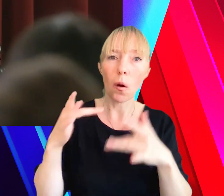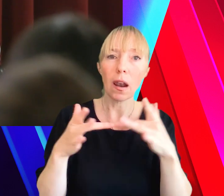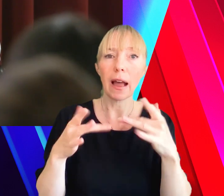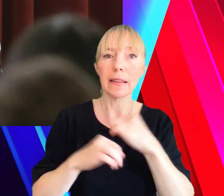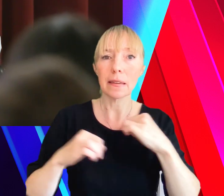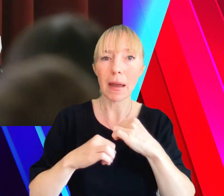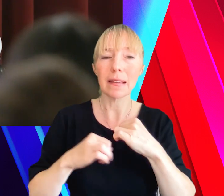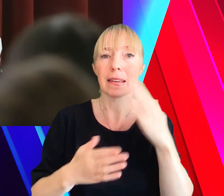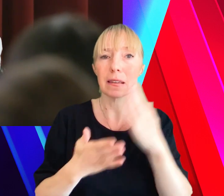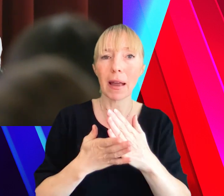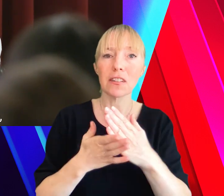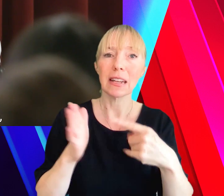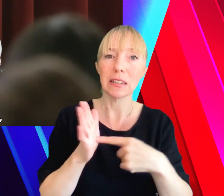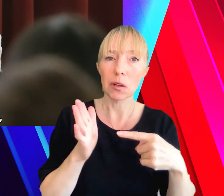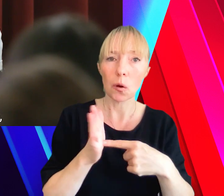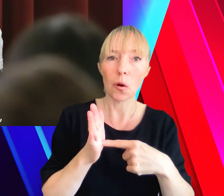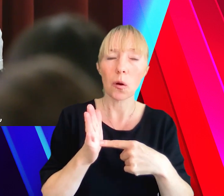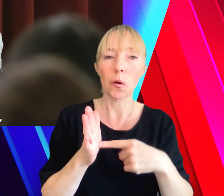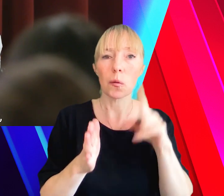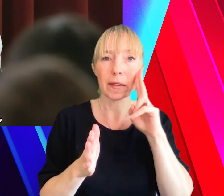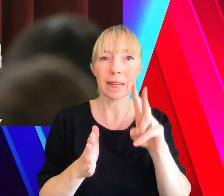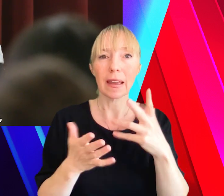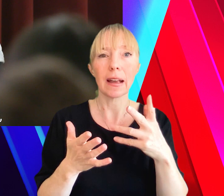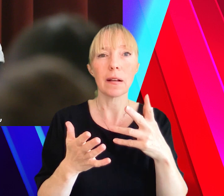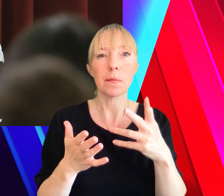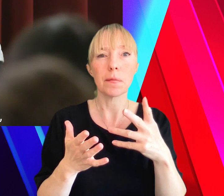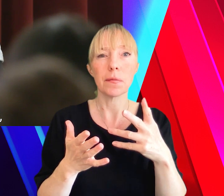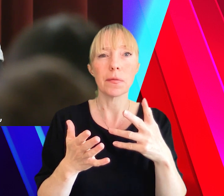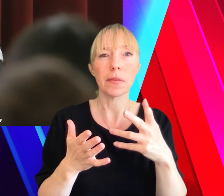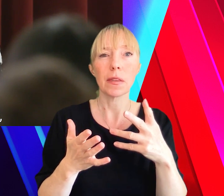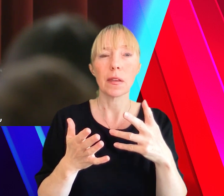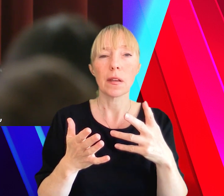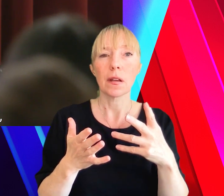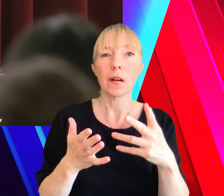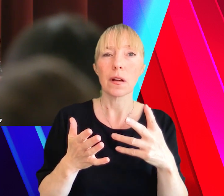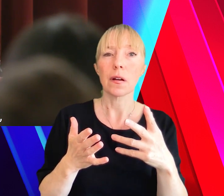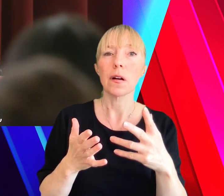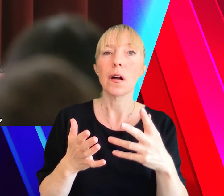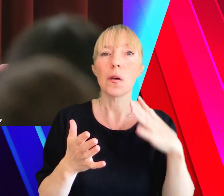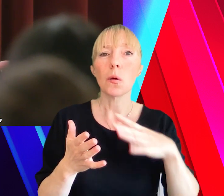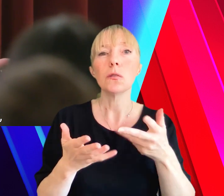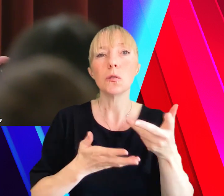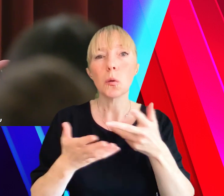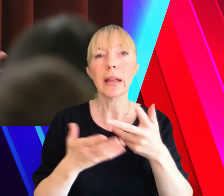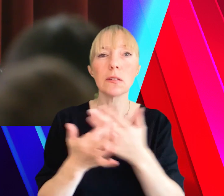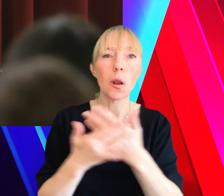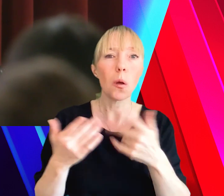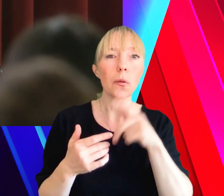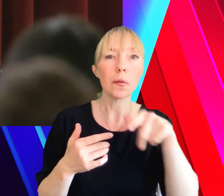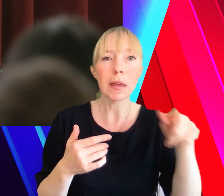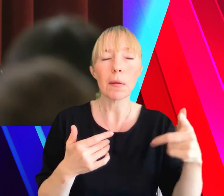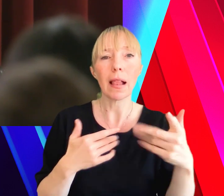we're looking at these online spaces, especially TikTok, we're seeing that want to be speaking to loads of people, but